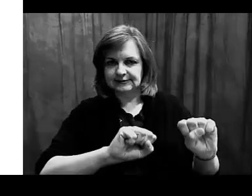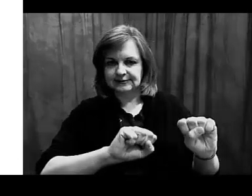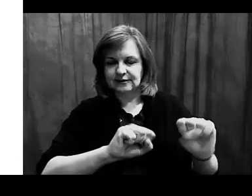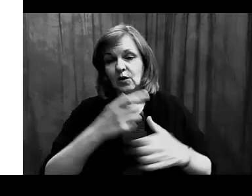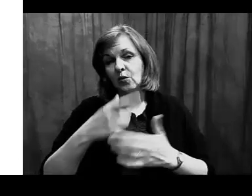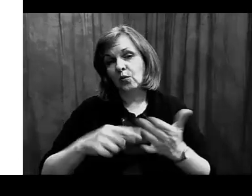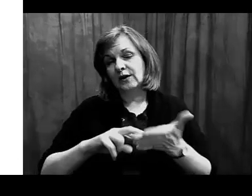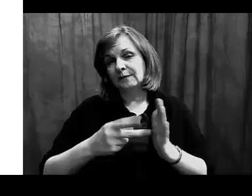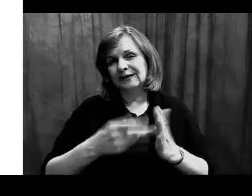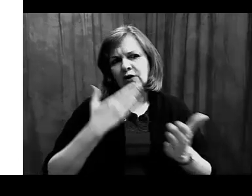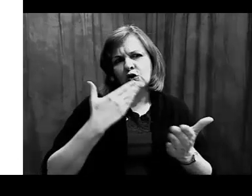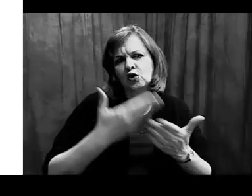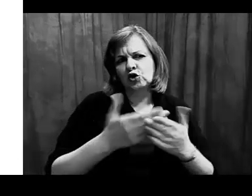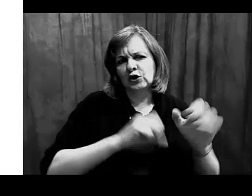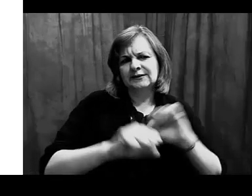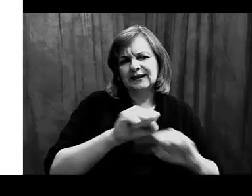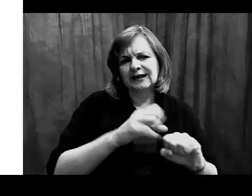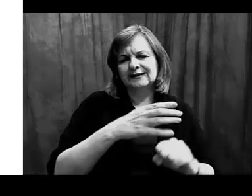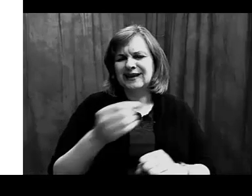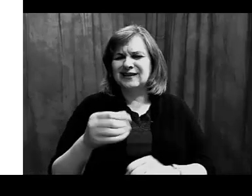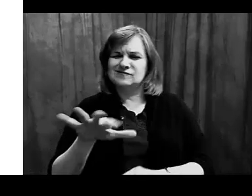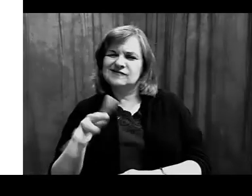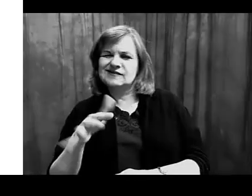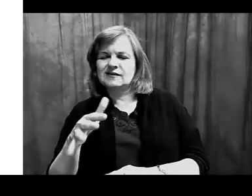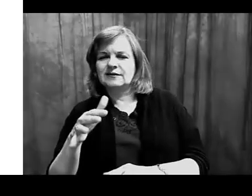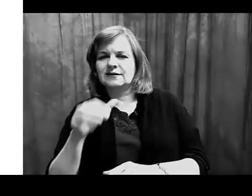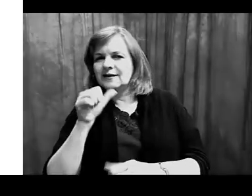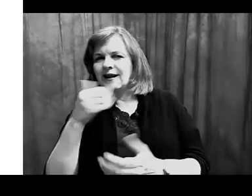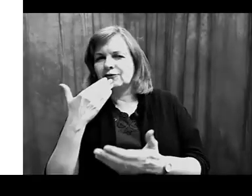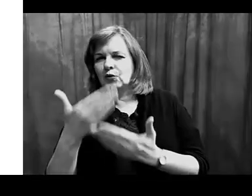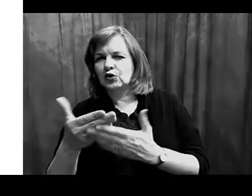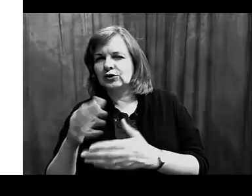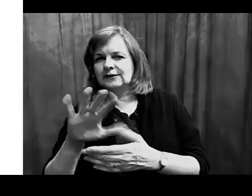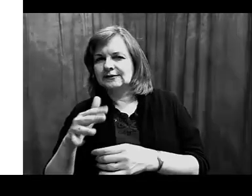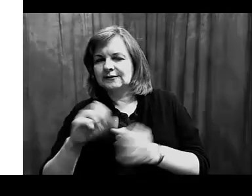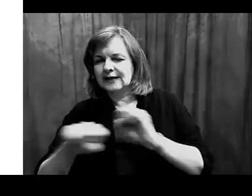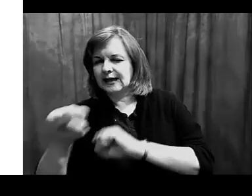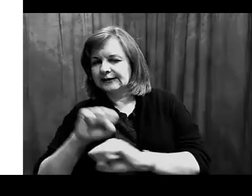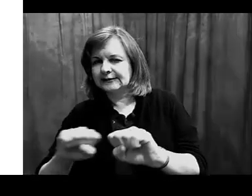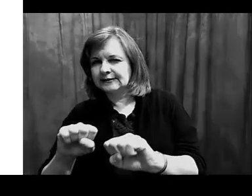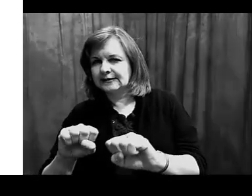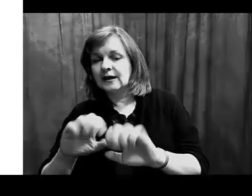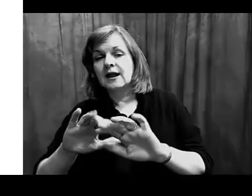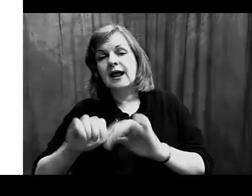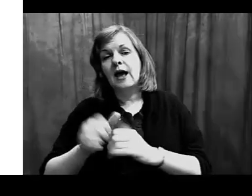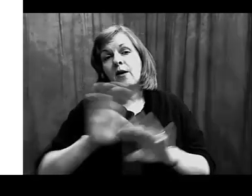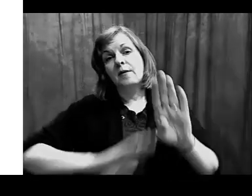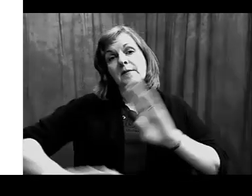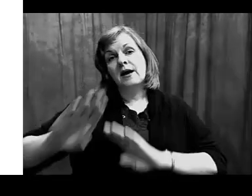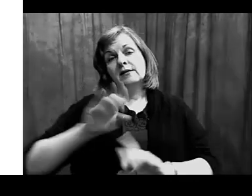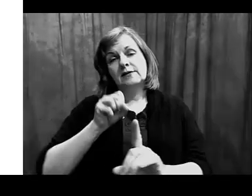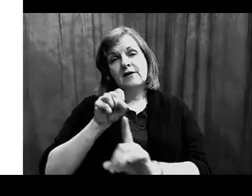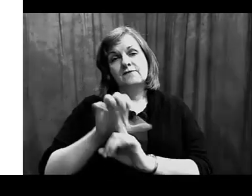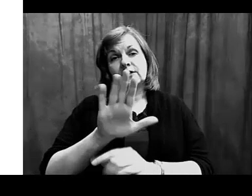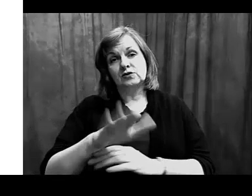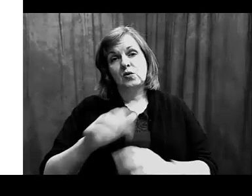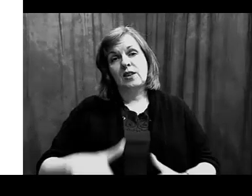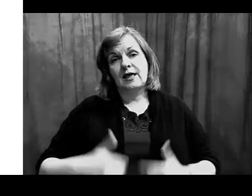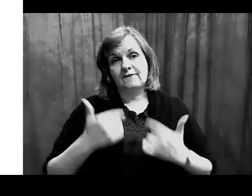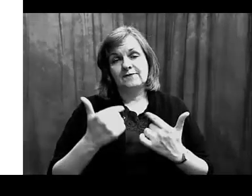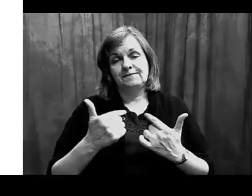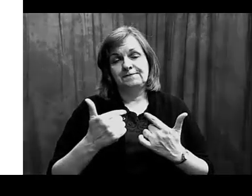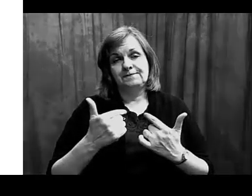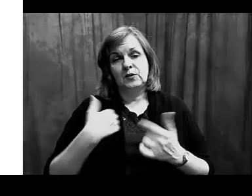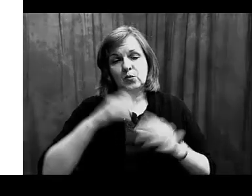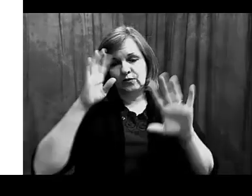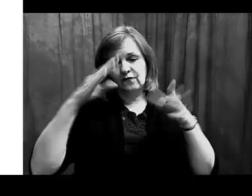and what it means to have good science versus maybe not so good science, and then how biology can affect you in your